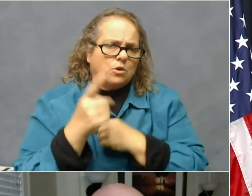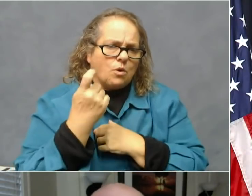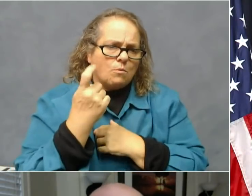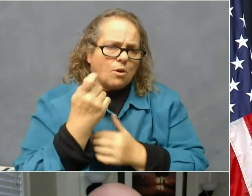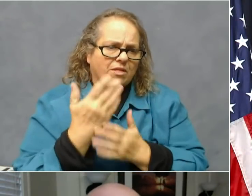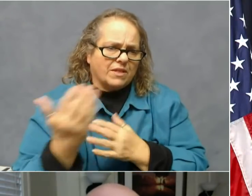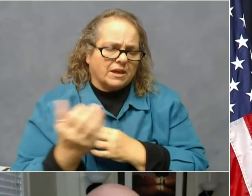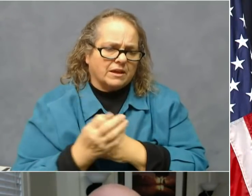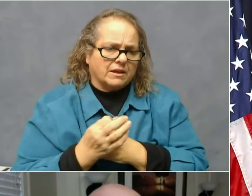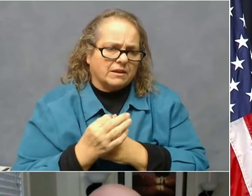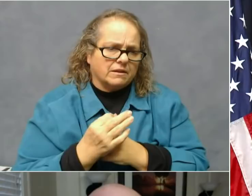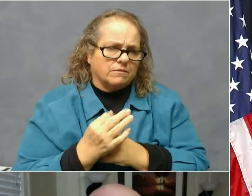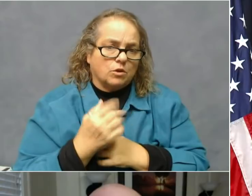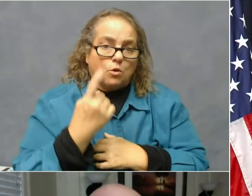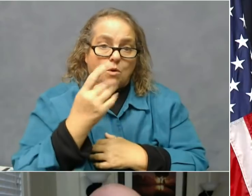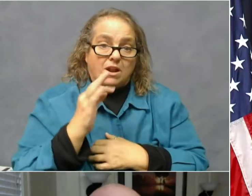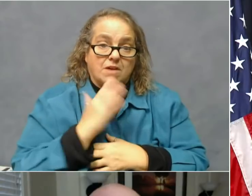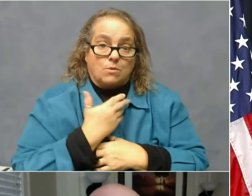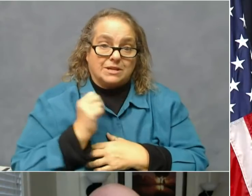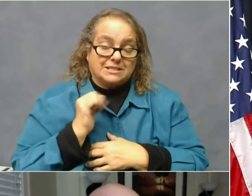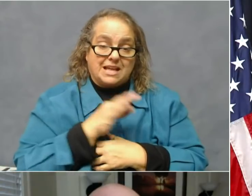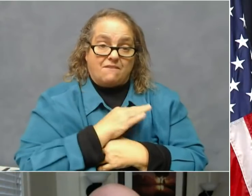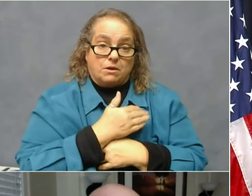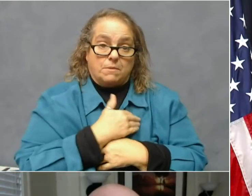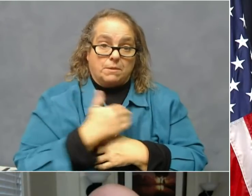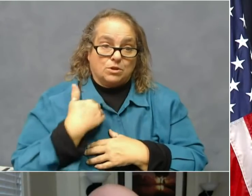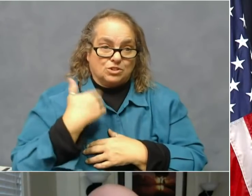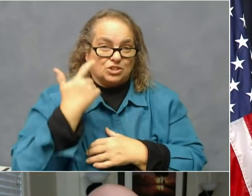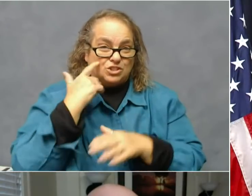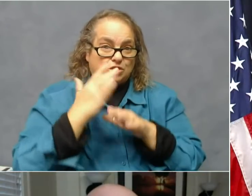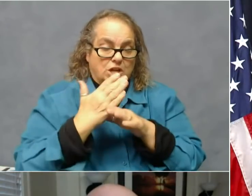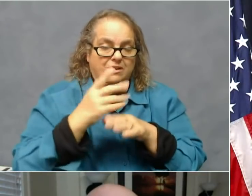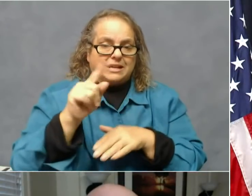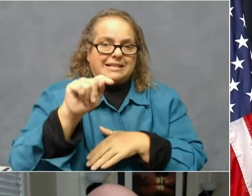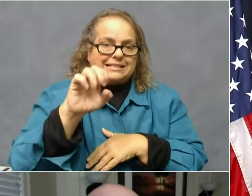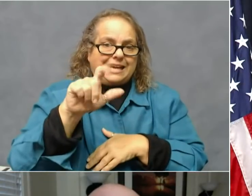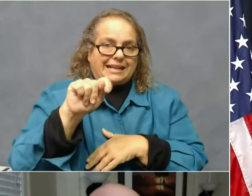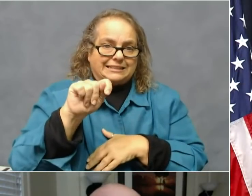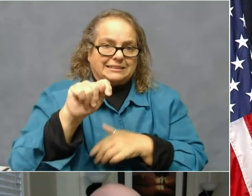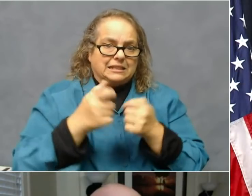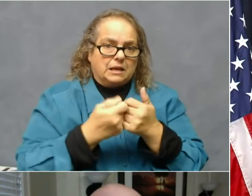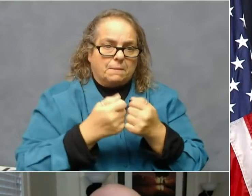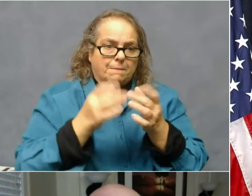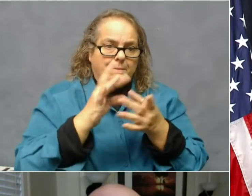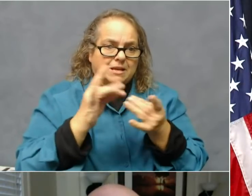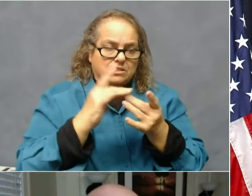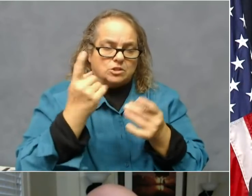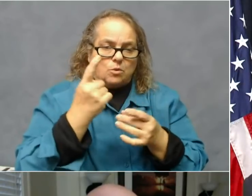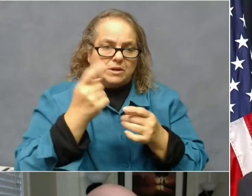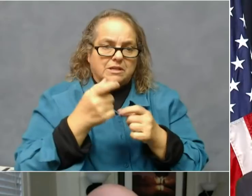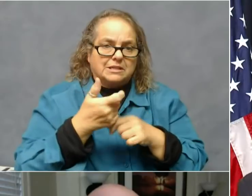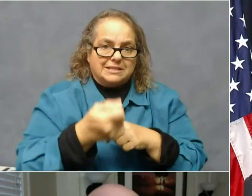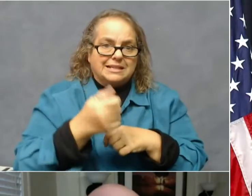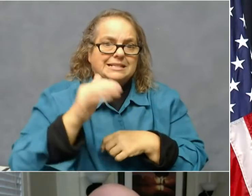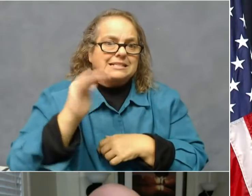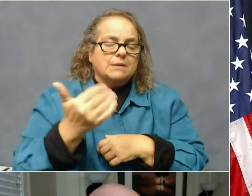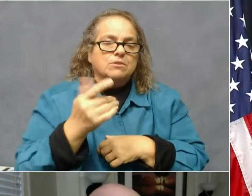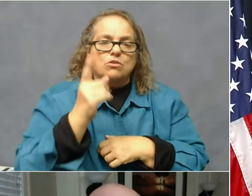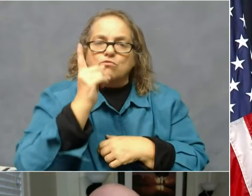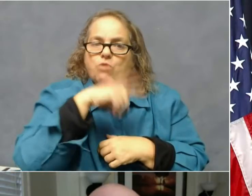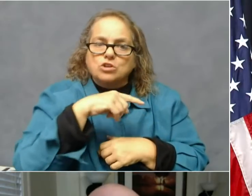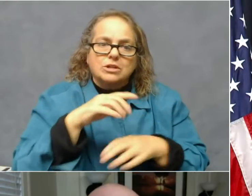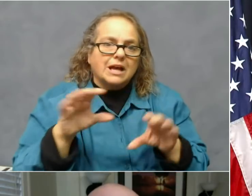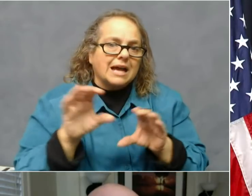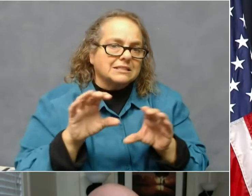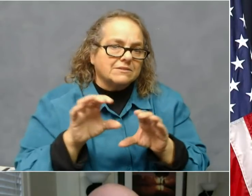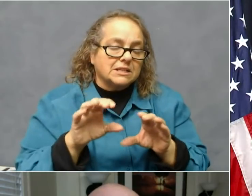One of our staff members just shared with me a text message someone sent that appears to be fraudulent activity. The State